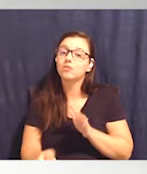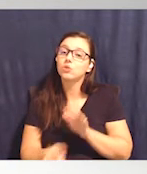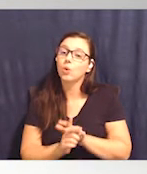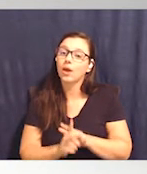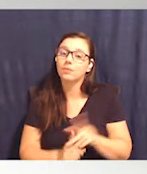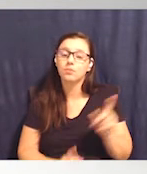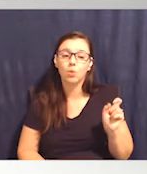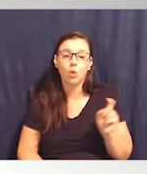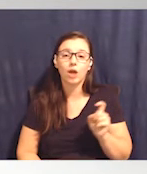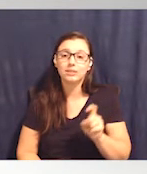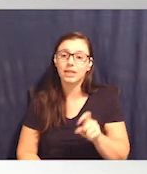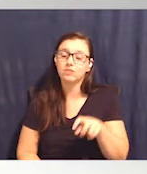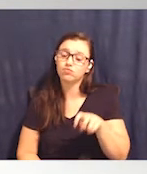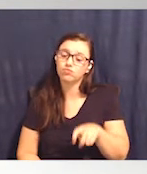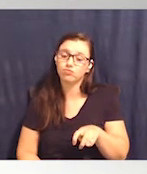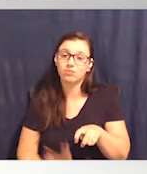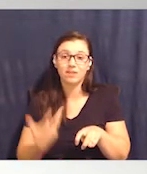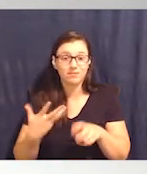workshop. I go, where's Ian?